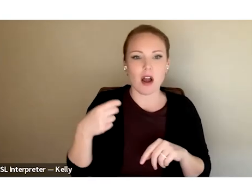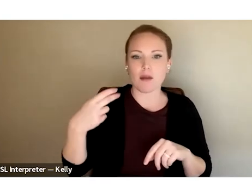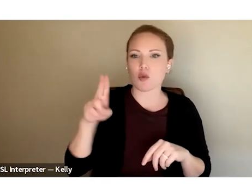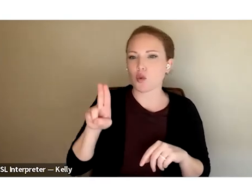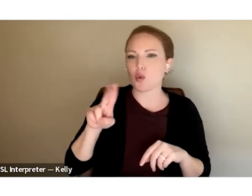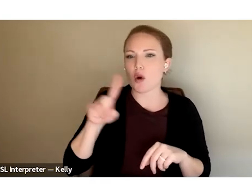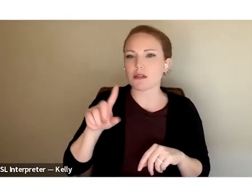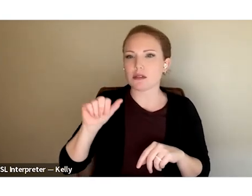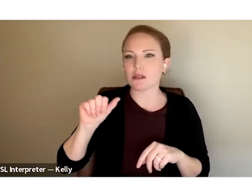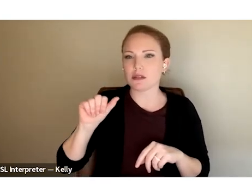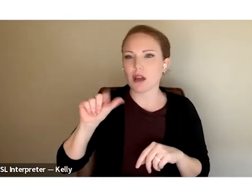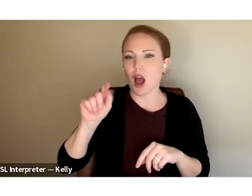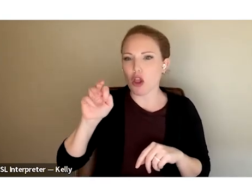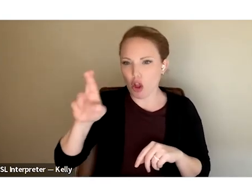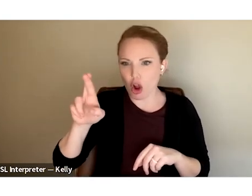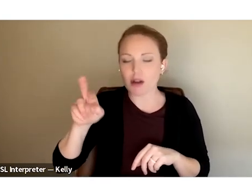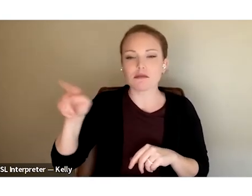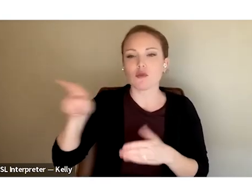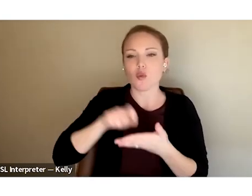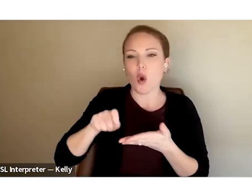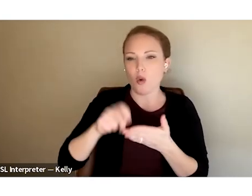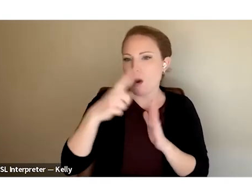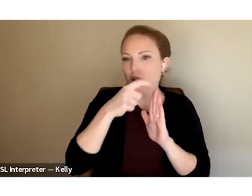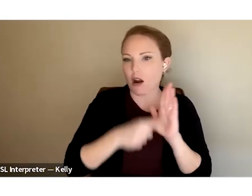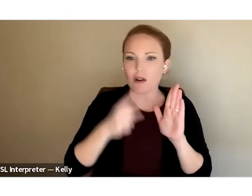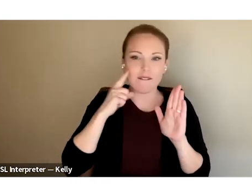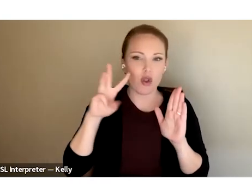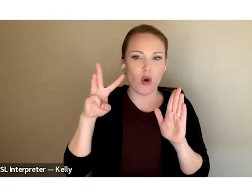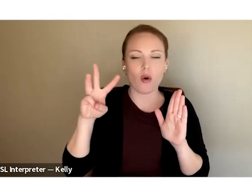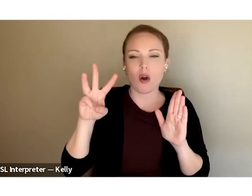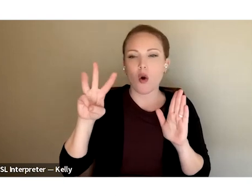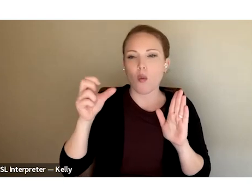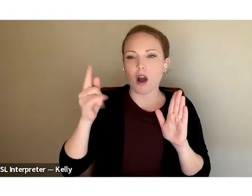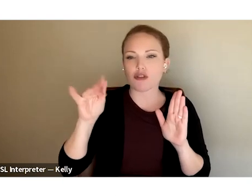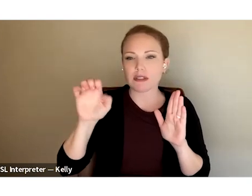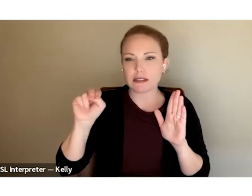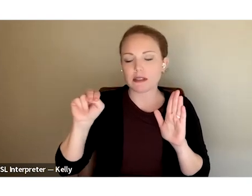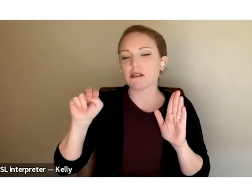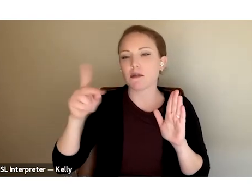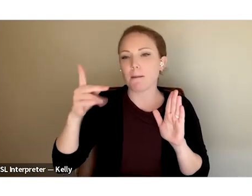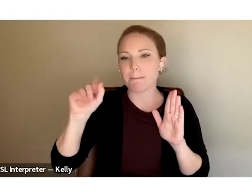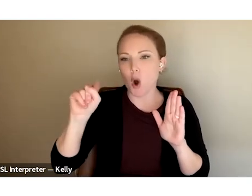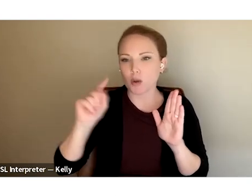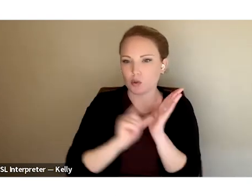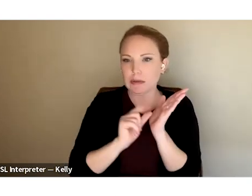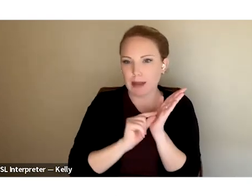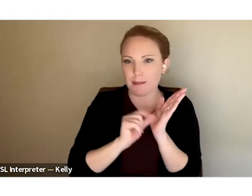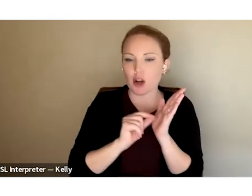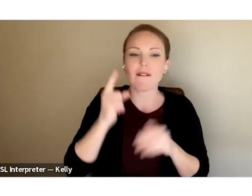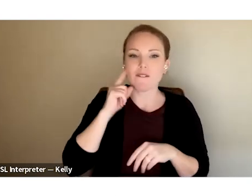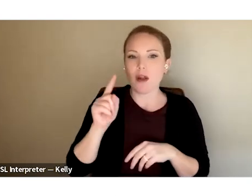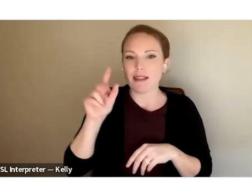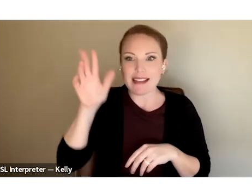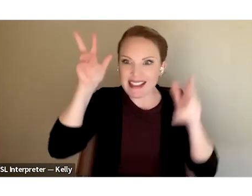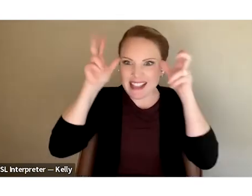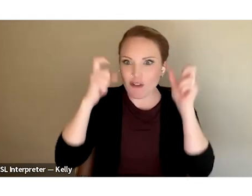Uzanlar wrote for the Washington Post and had cute little comics about the evil eye in the workplace,